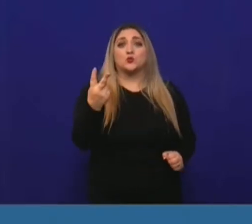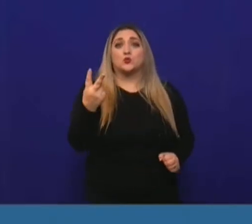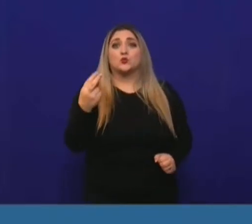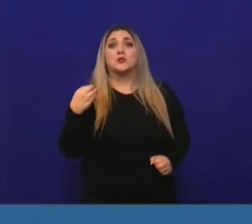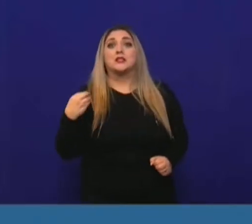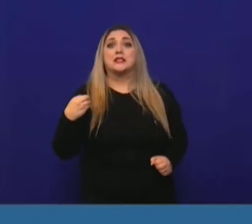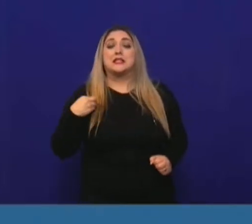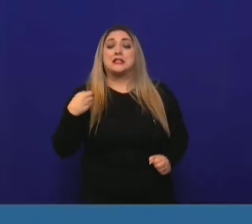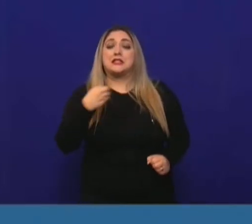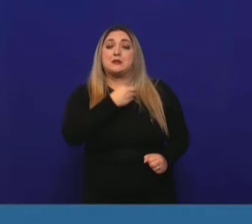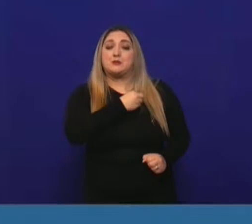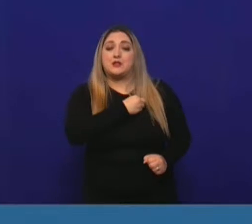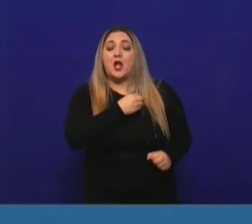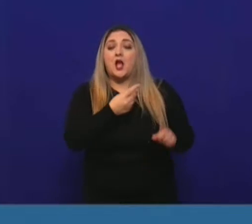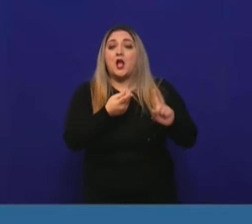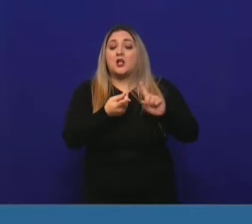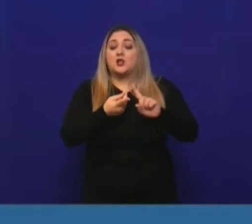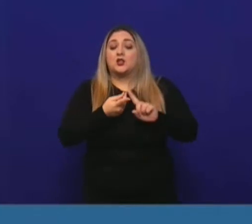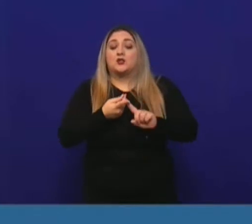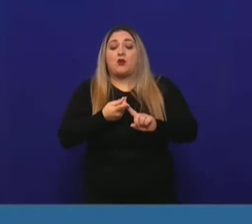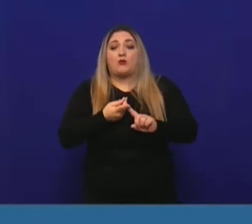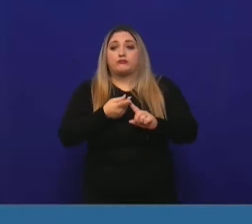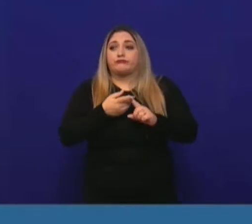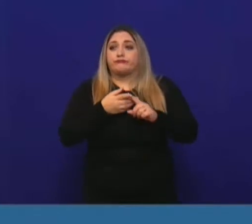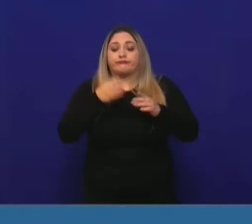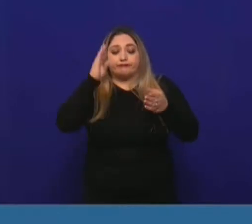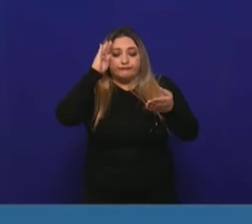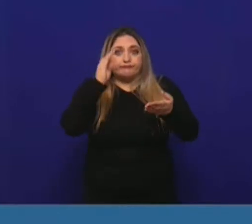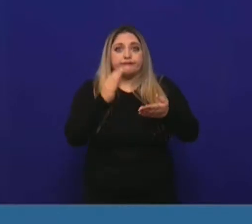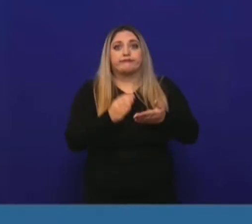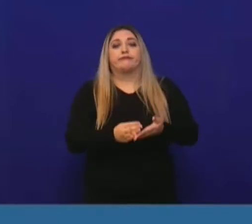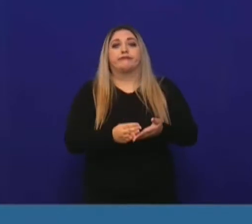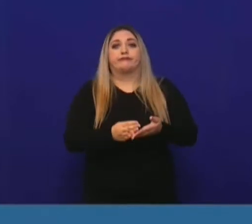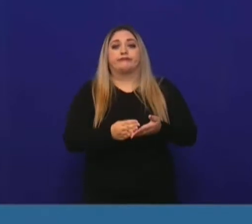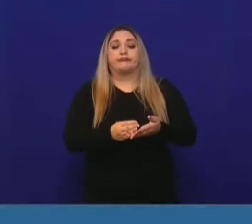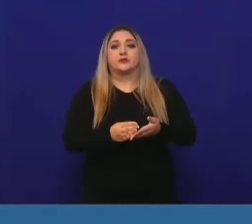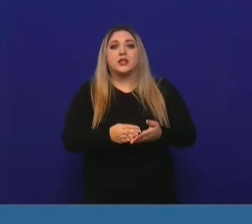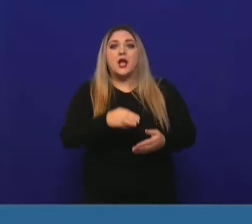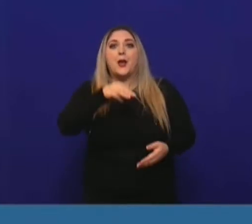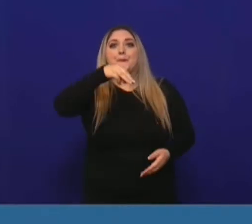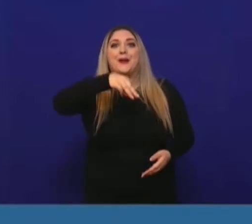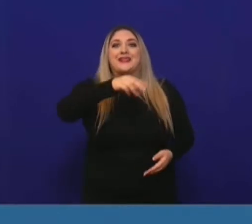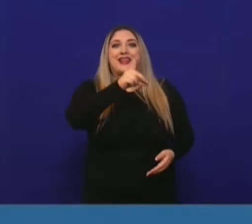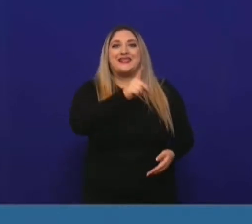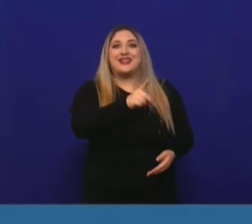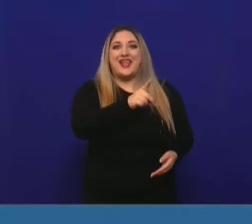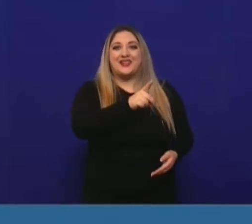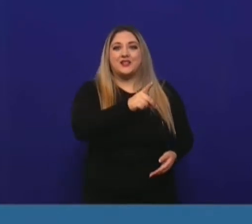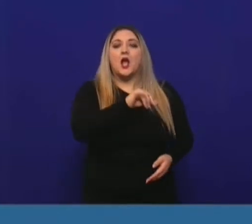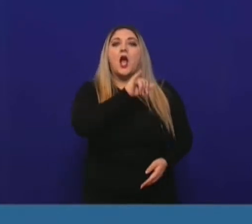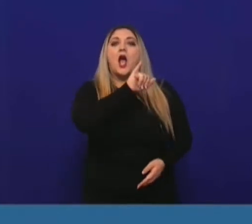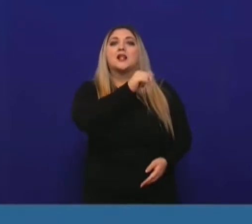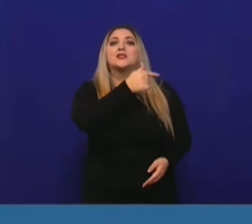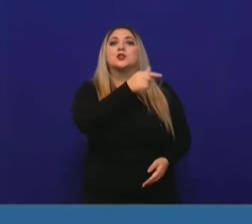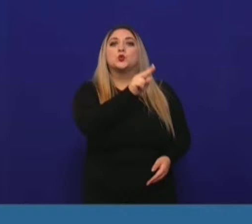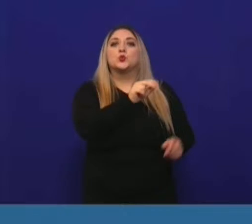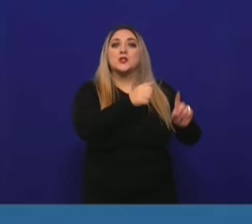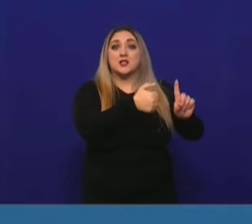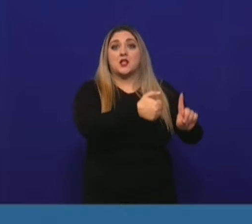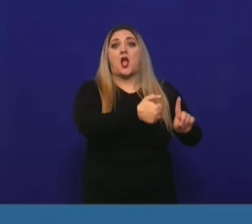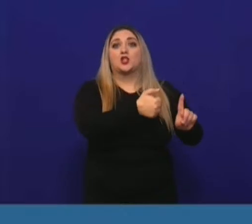jinżammu f'institution minħabba l-COVID. Fatti Mater Day fl-ITU tagħna għandna 16